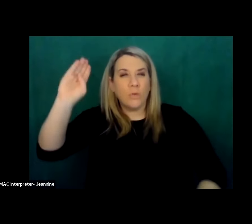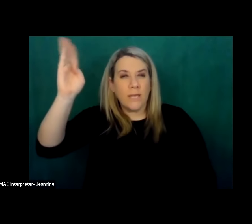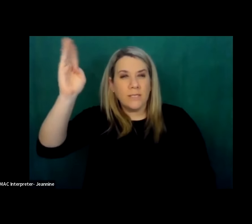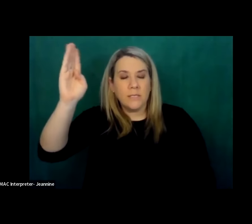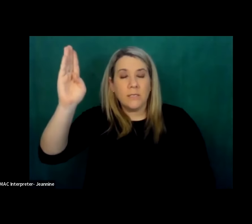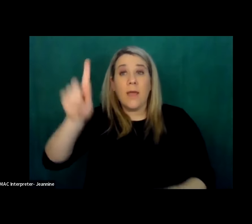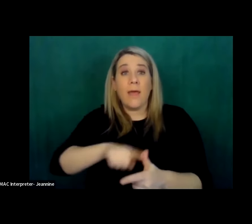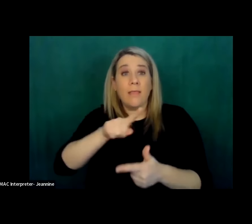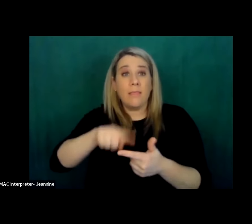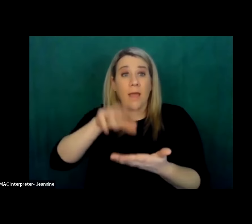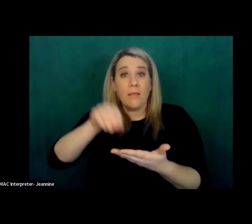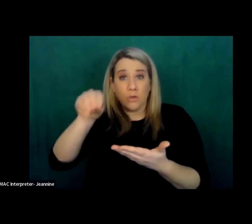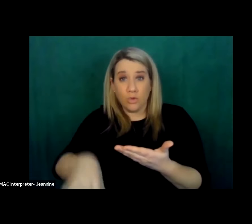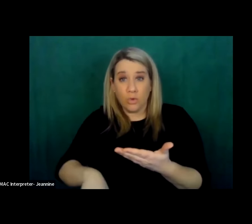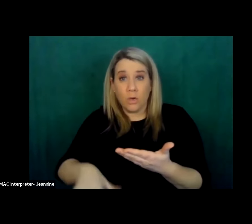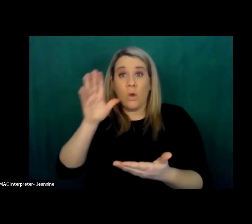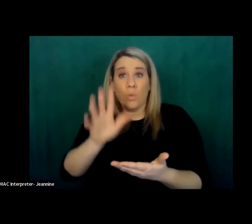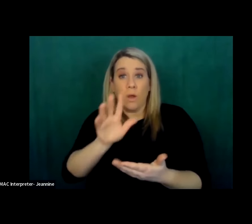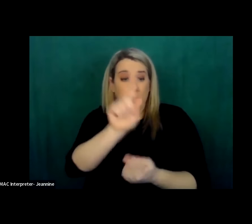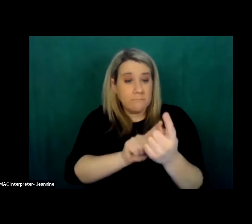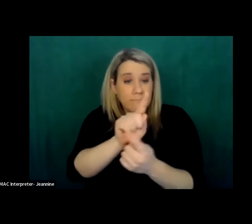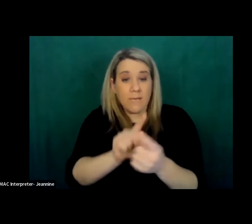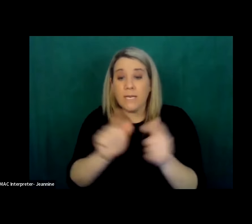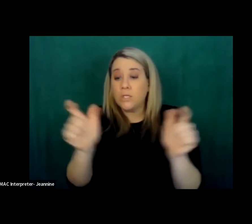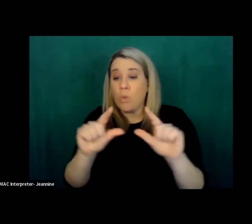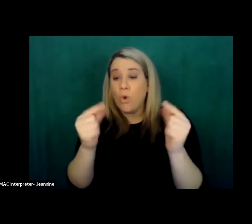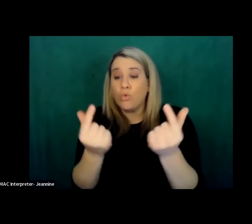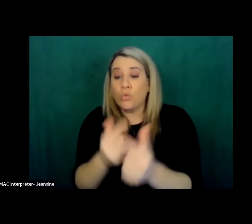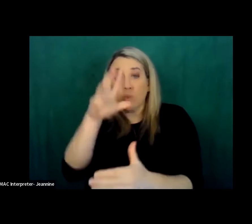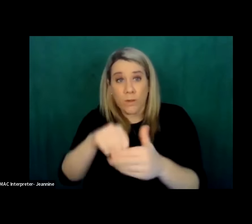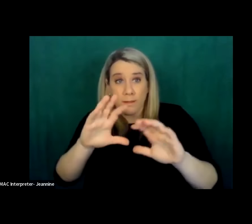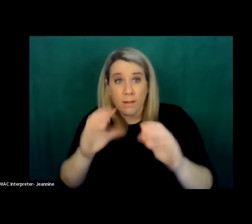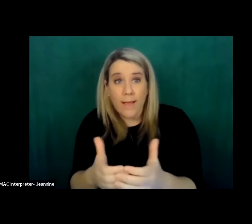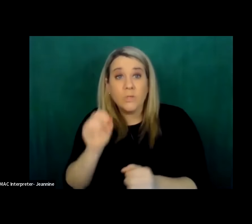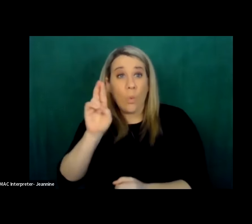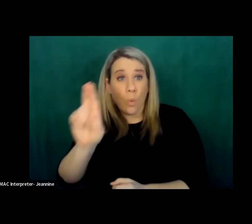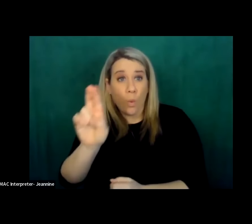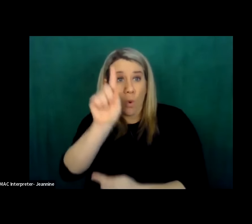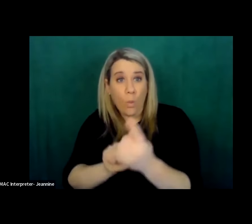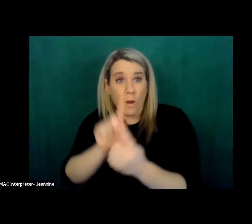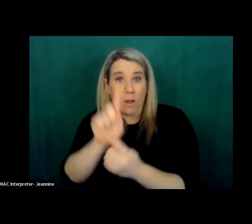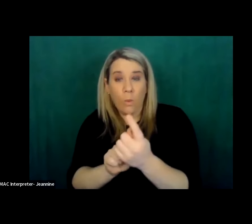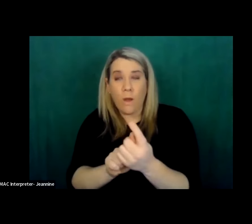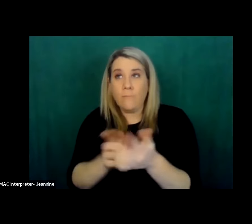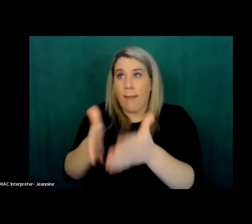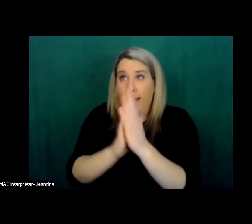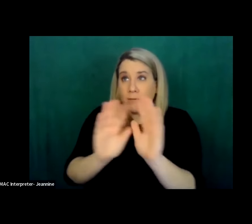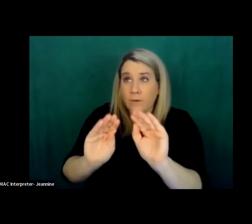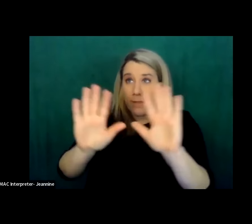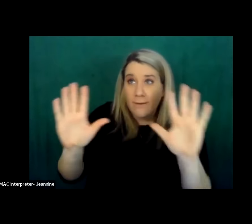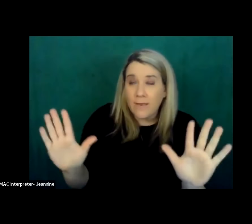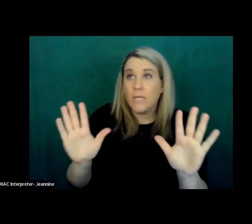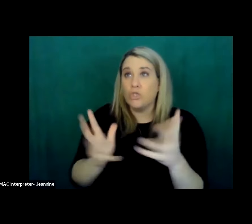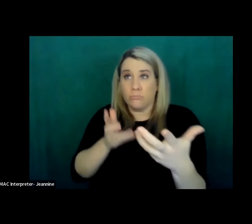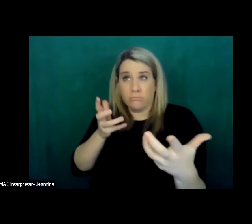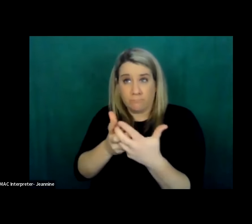the class to meet with students in small groups or one-on-one to clarify, to personalize the skill